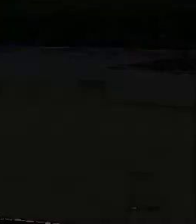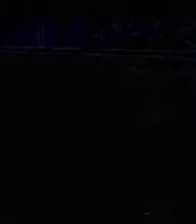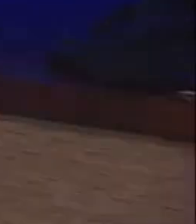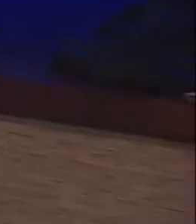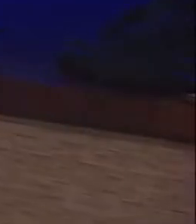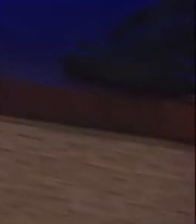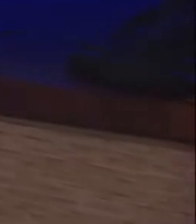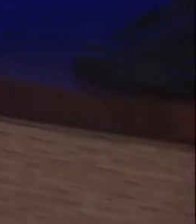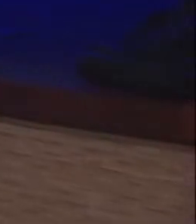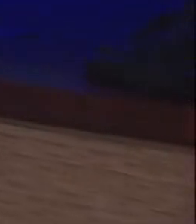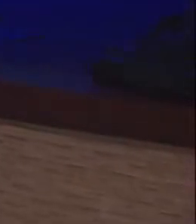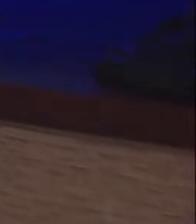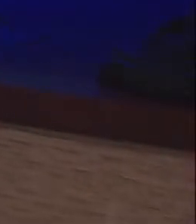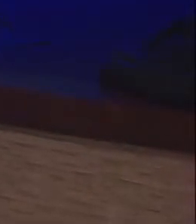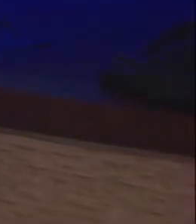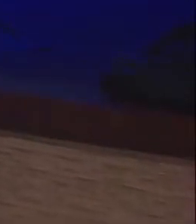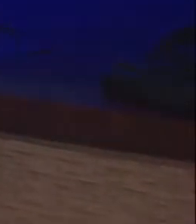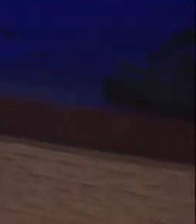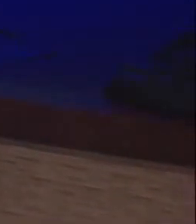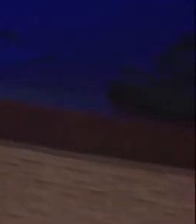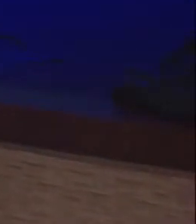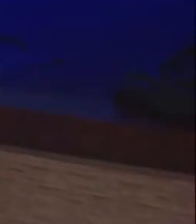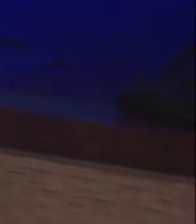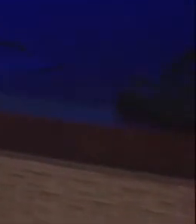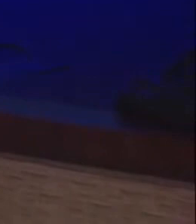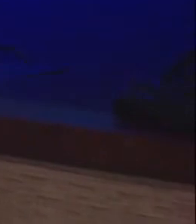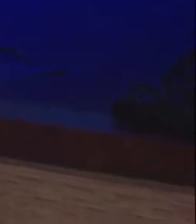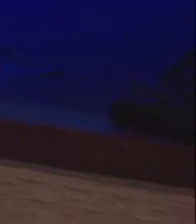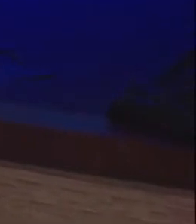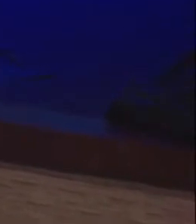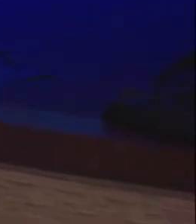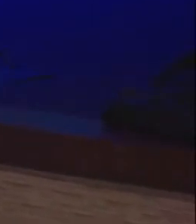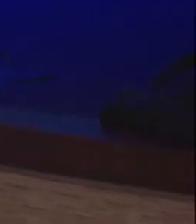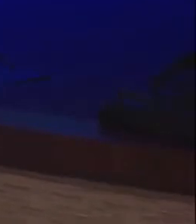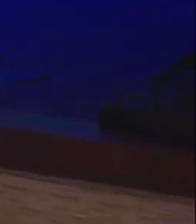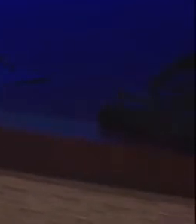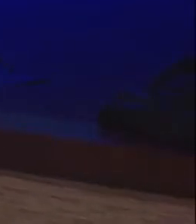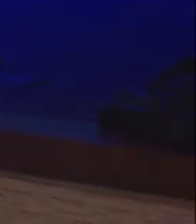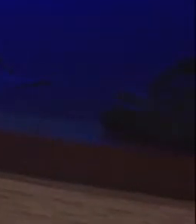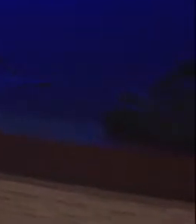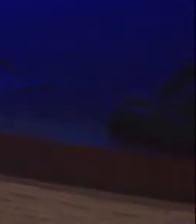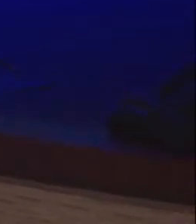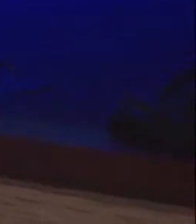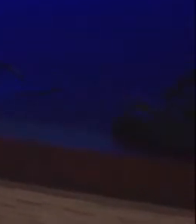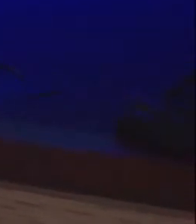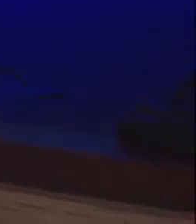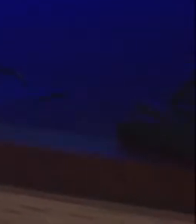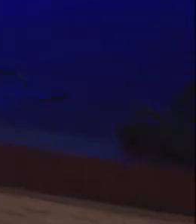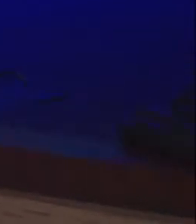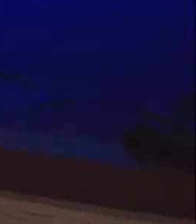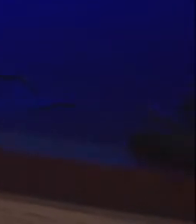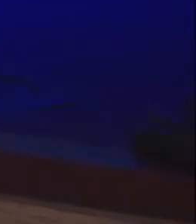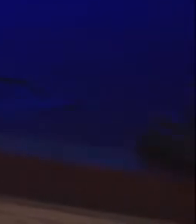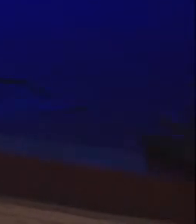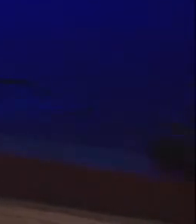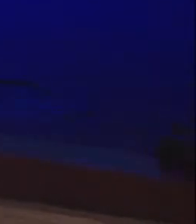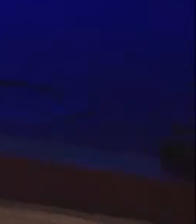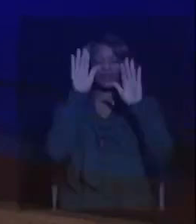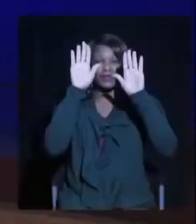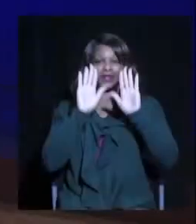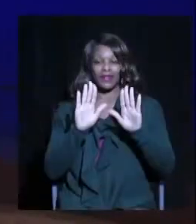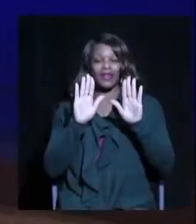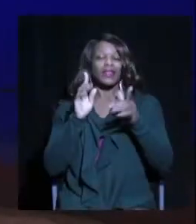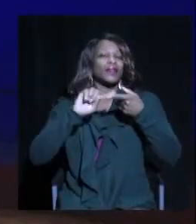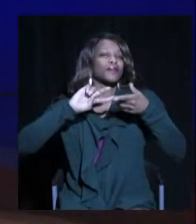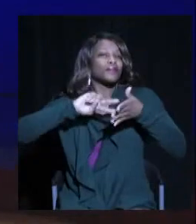Hey, everybody. I'm Pastor Green, and I want to welcome you to our church online worship experience. Today is First Sunday, so